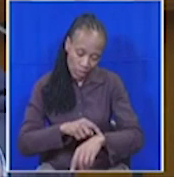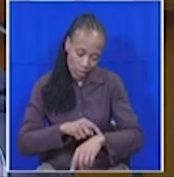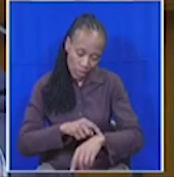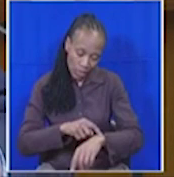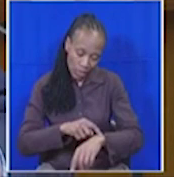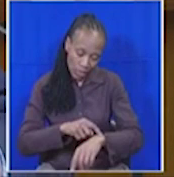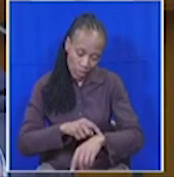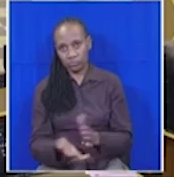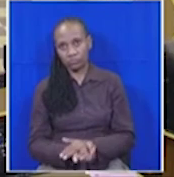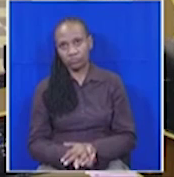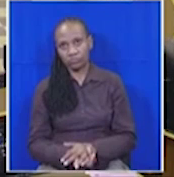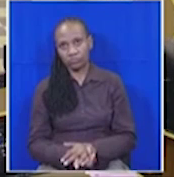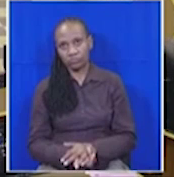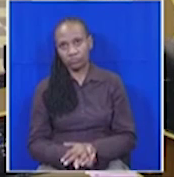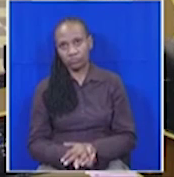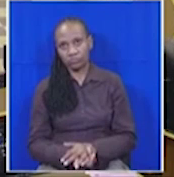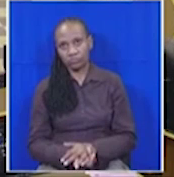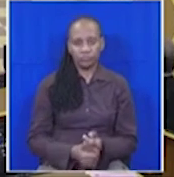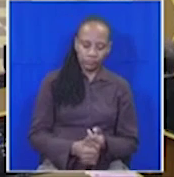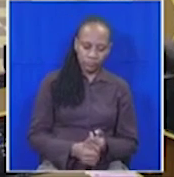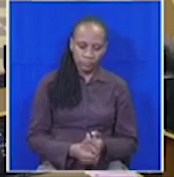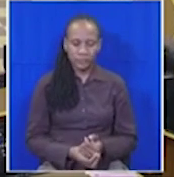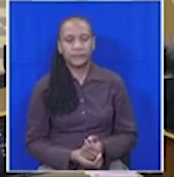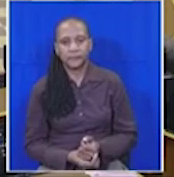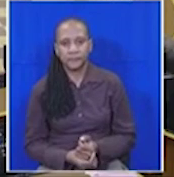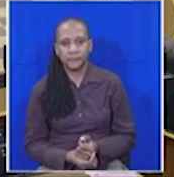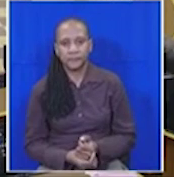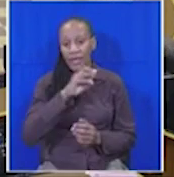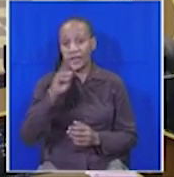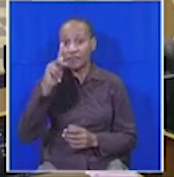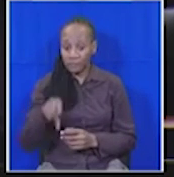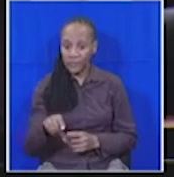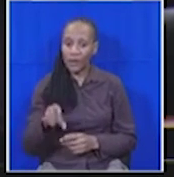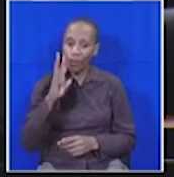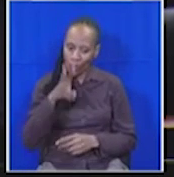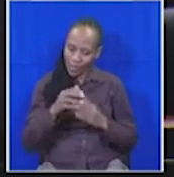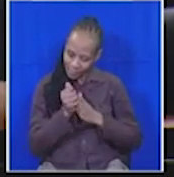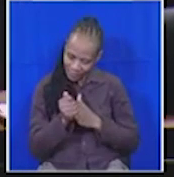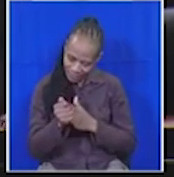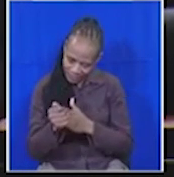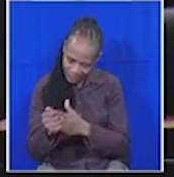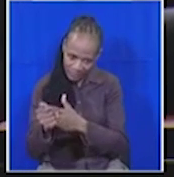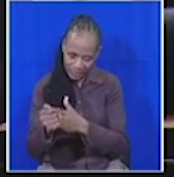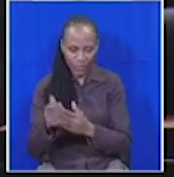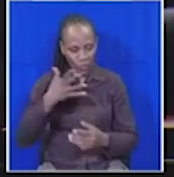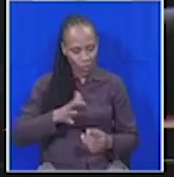expired. It must begin at the local government, and the National Freedom Party is prepared to lead as